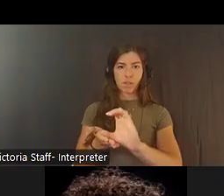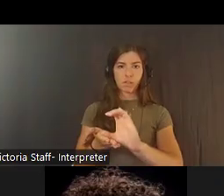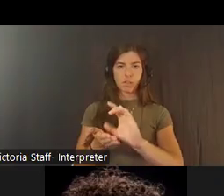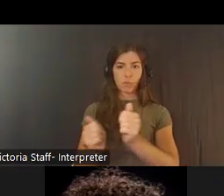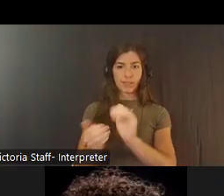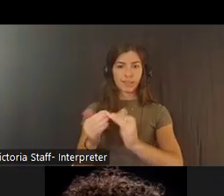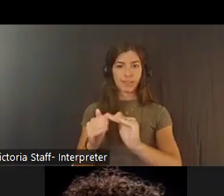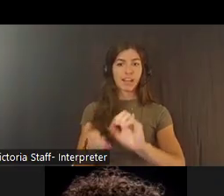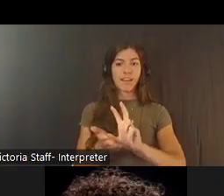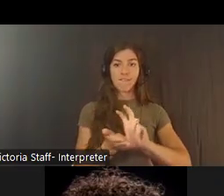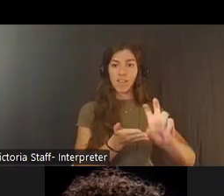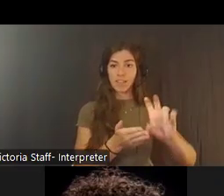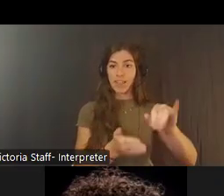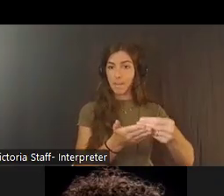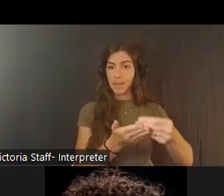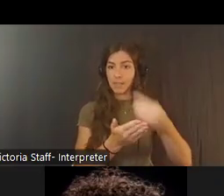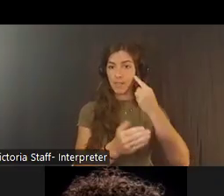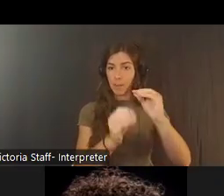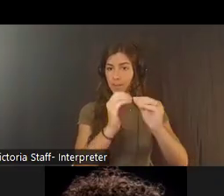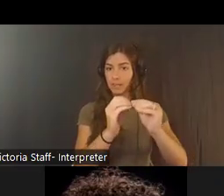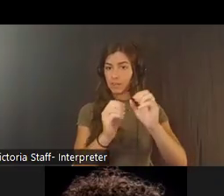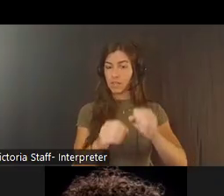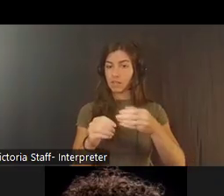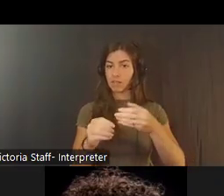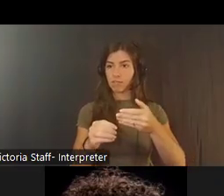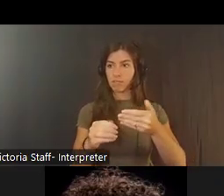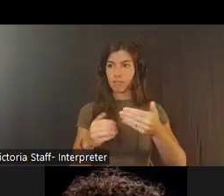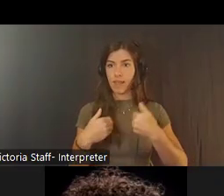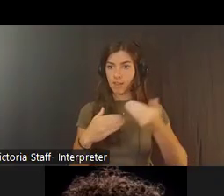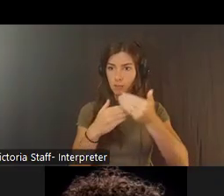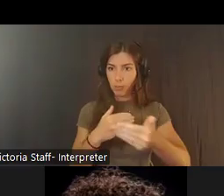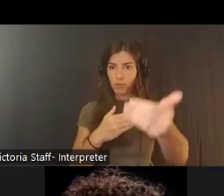that we're setting aside for maintenance so we can have it into the future?